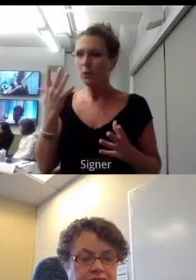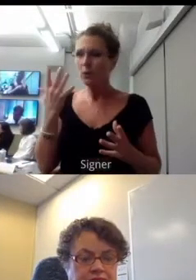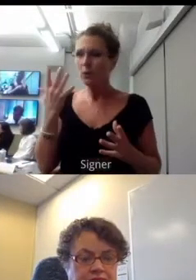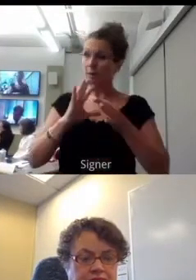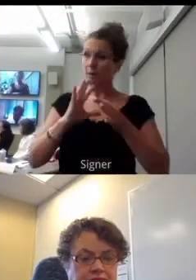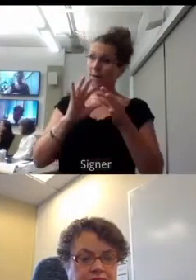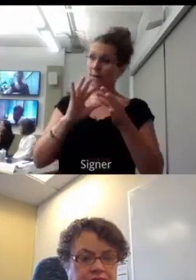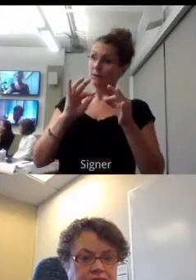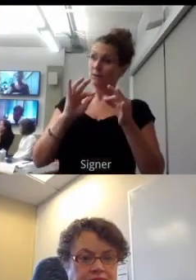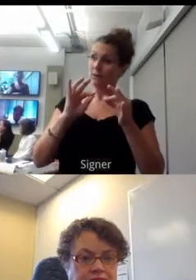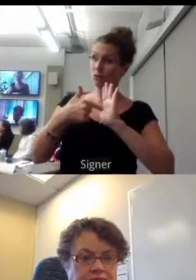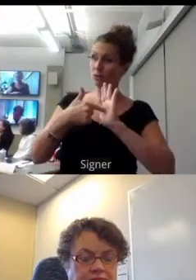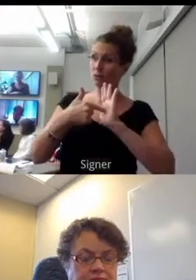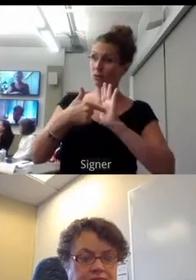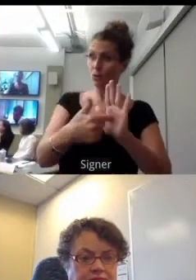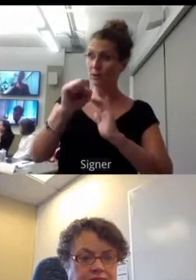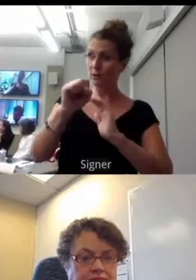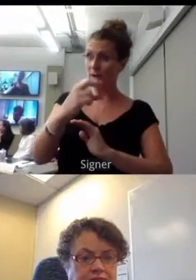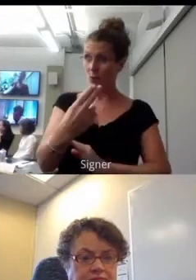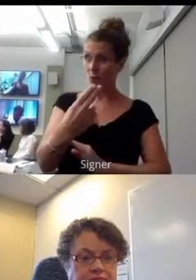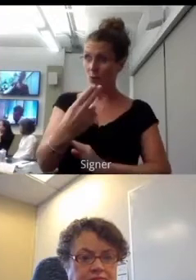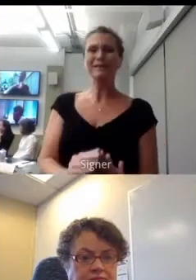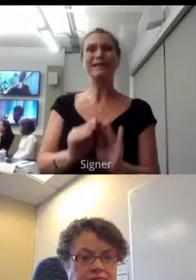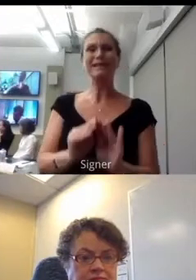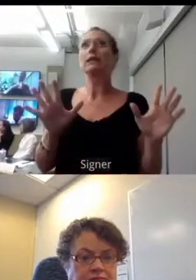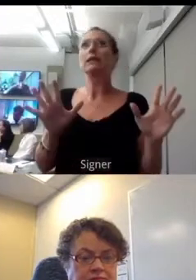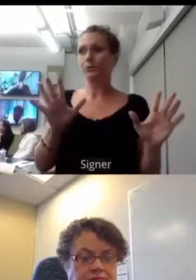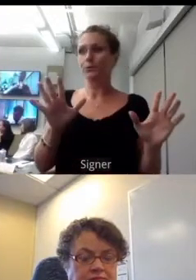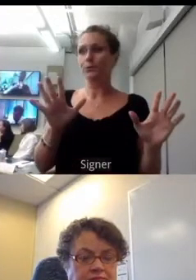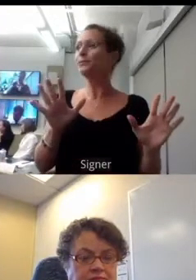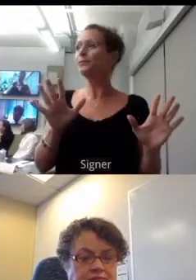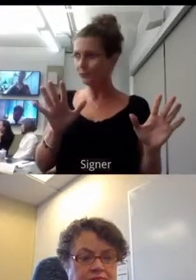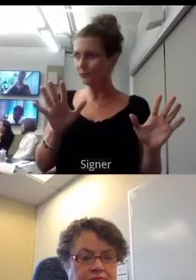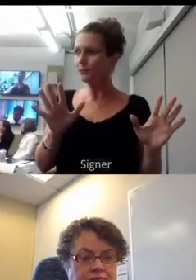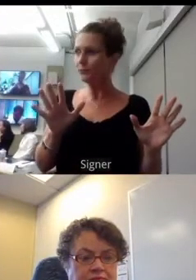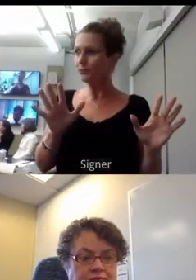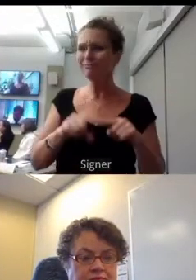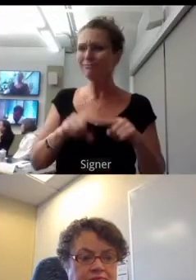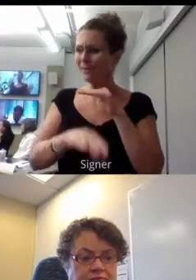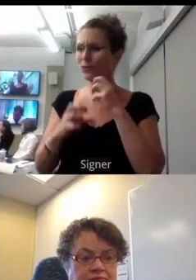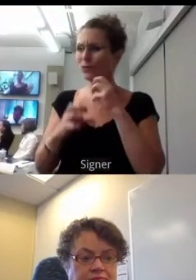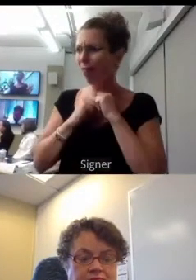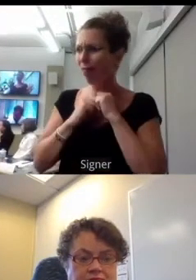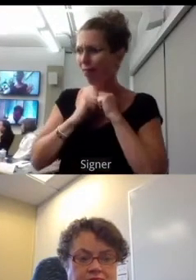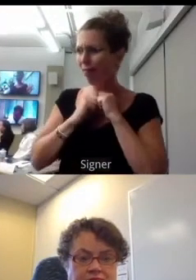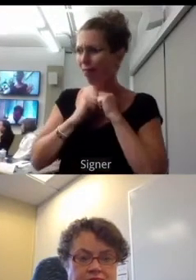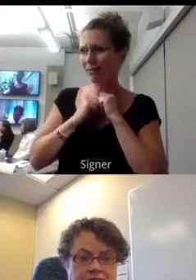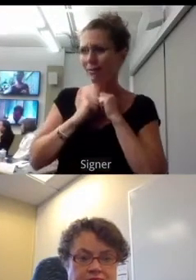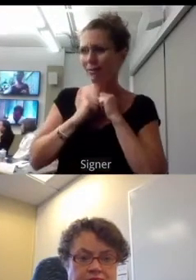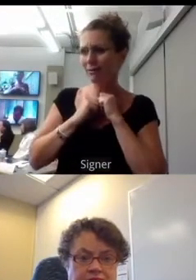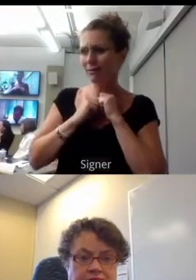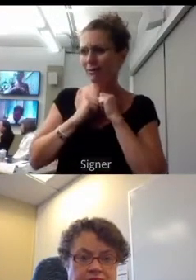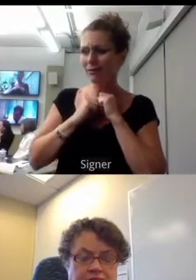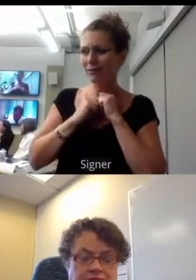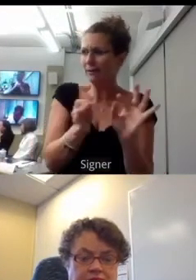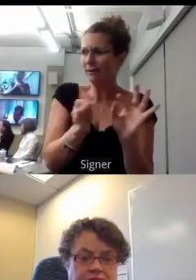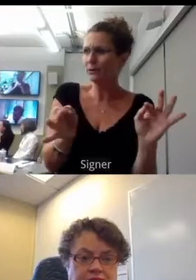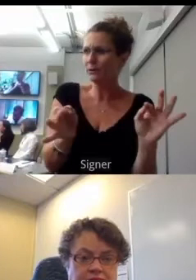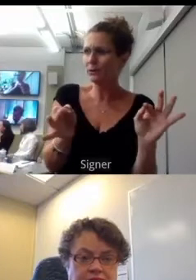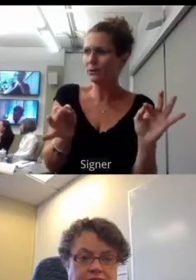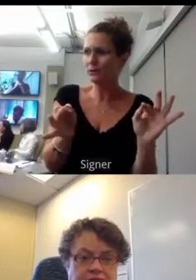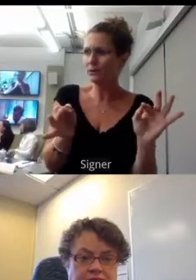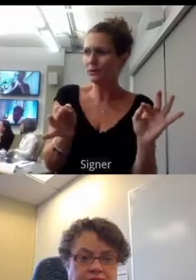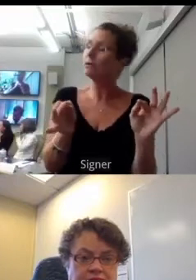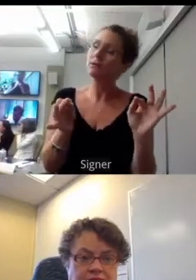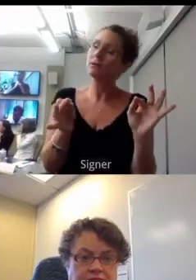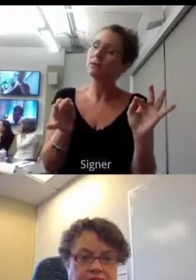though, and we can never undervalue how important that message is around the importance that any given government puts on this